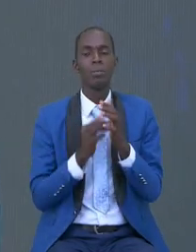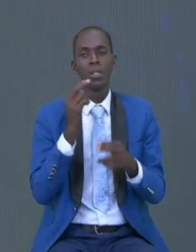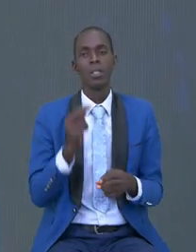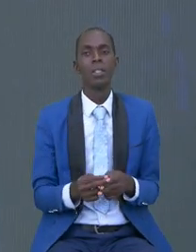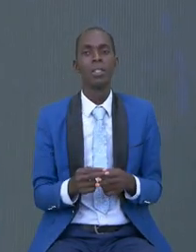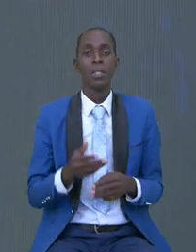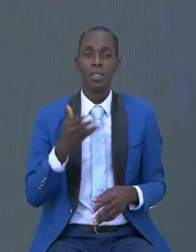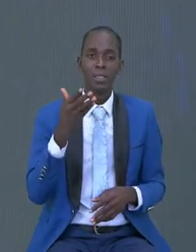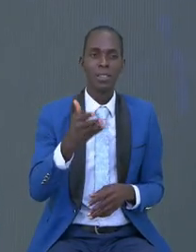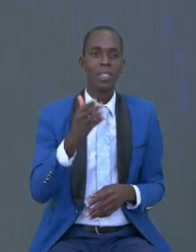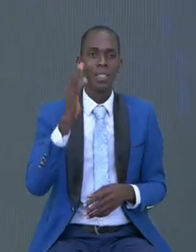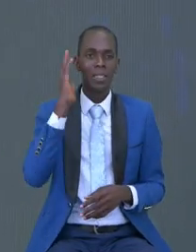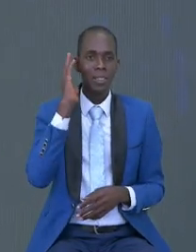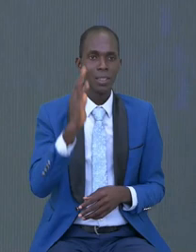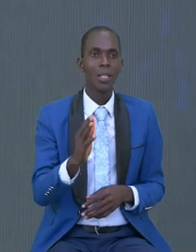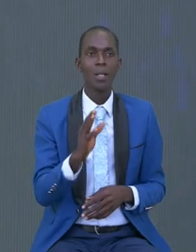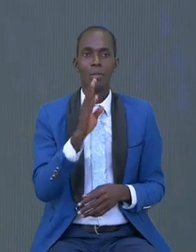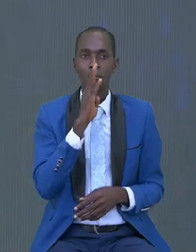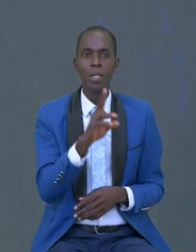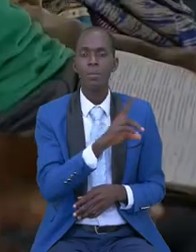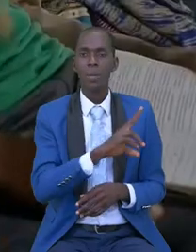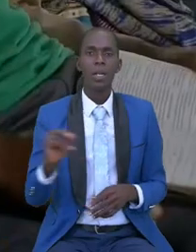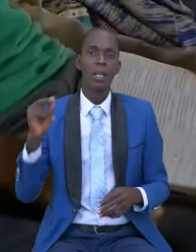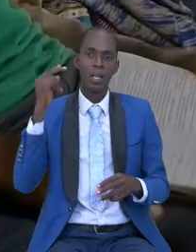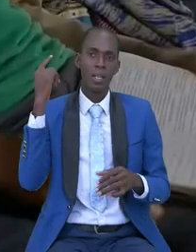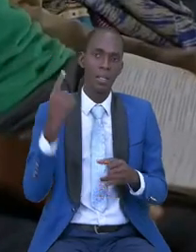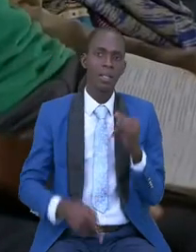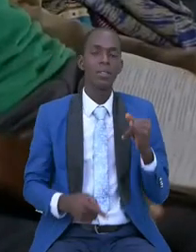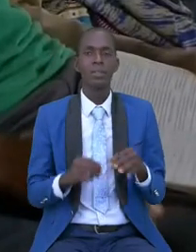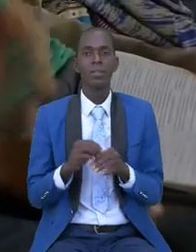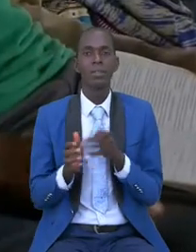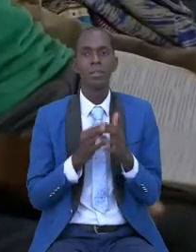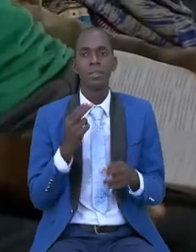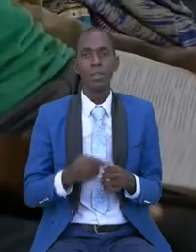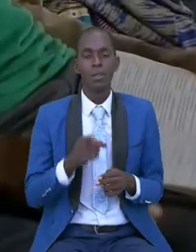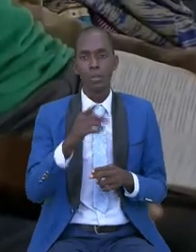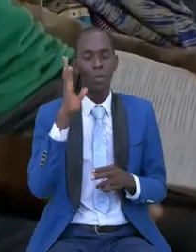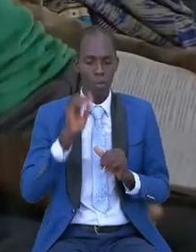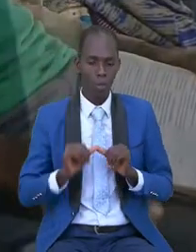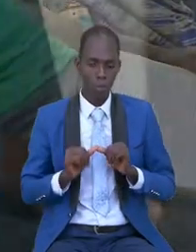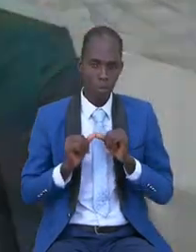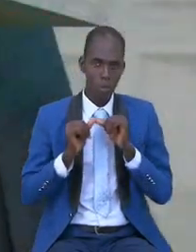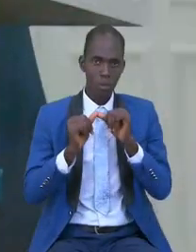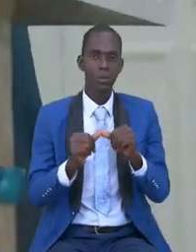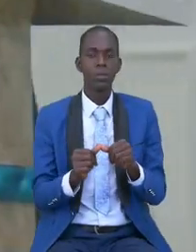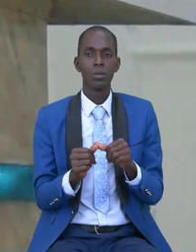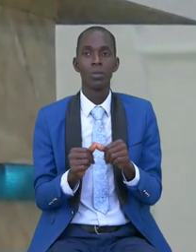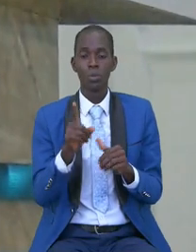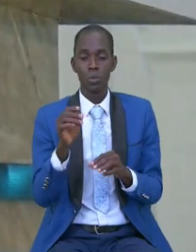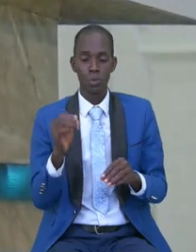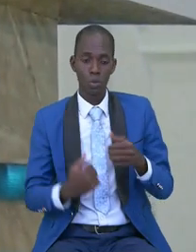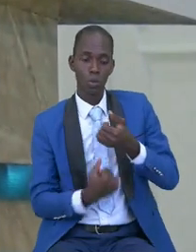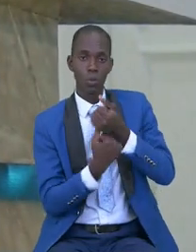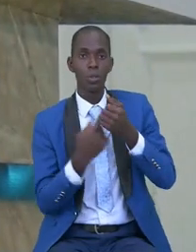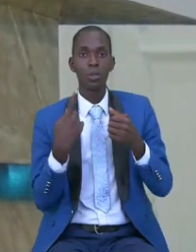There shall be no end. You contribute to the kingdom of God in a